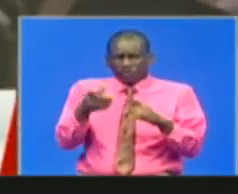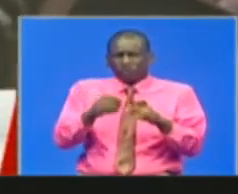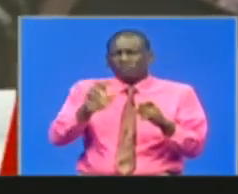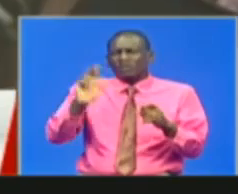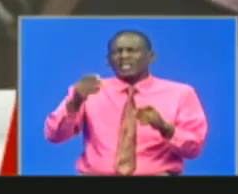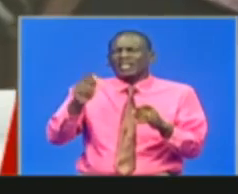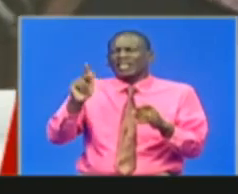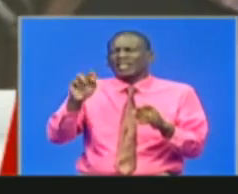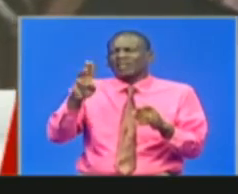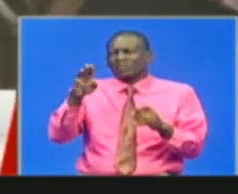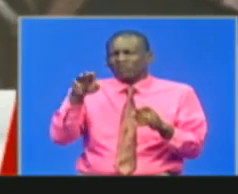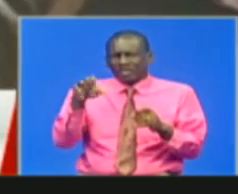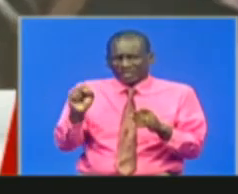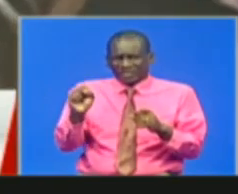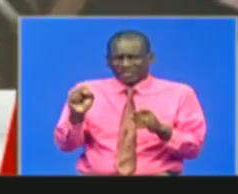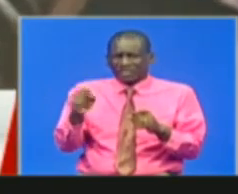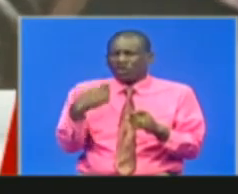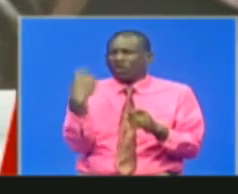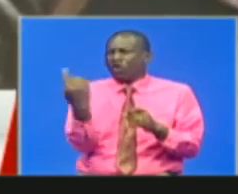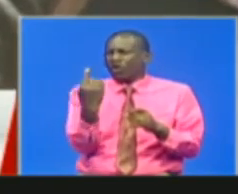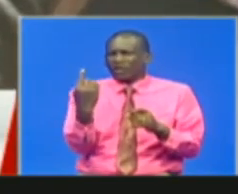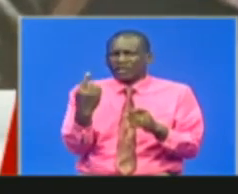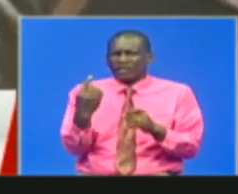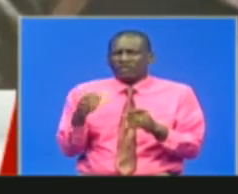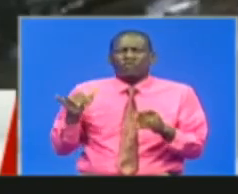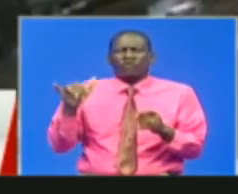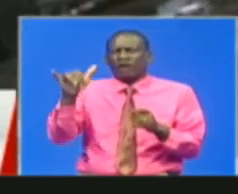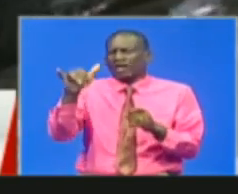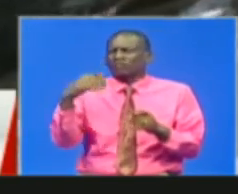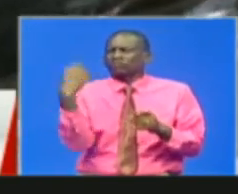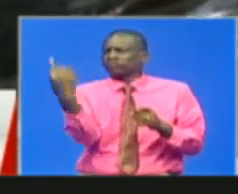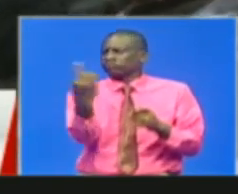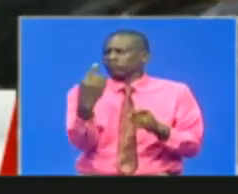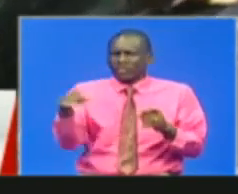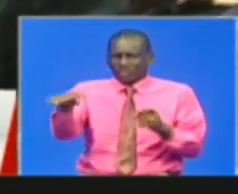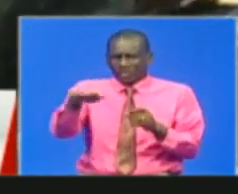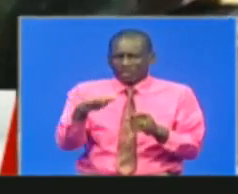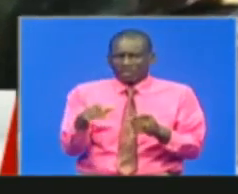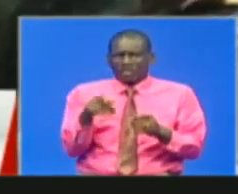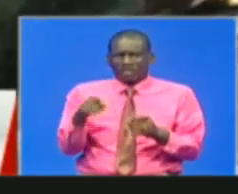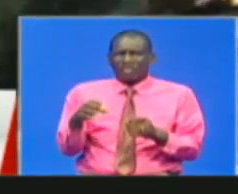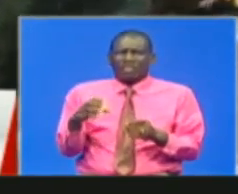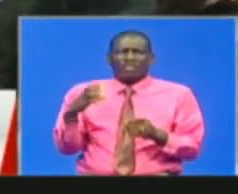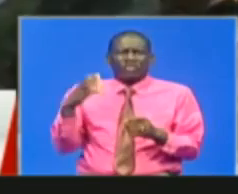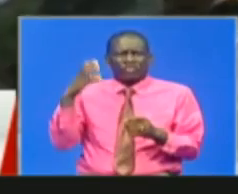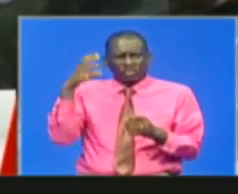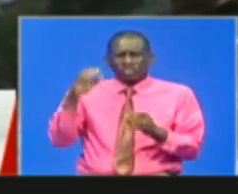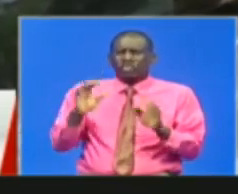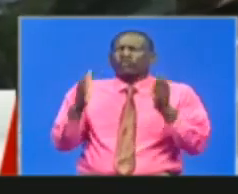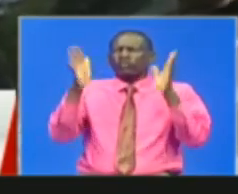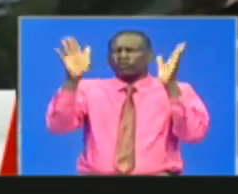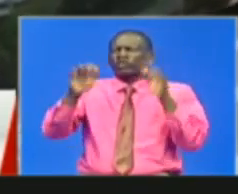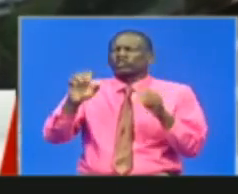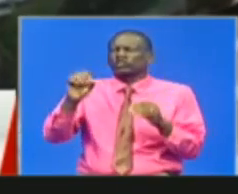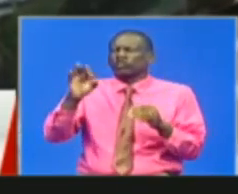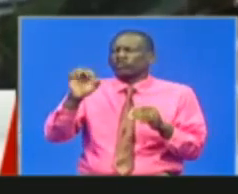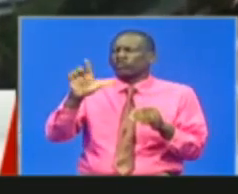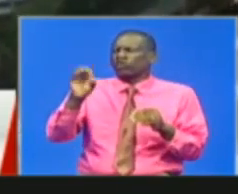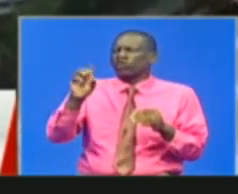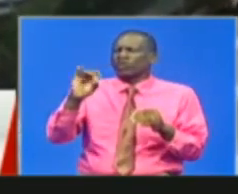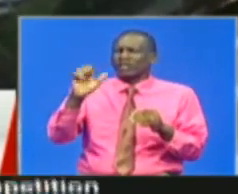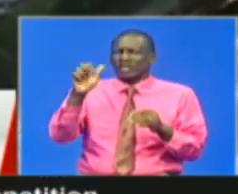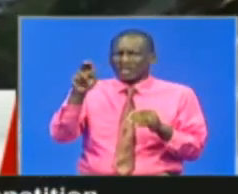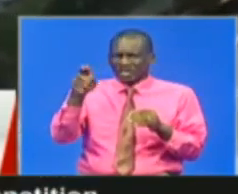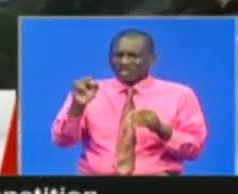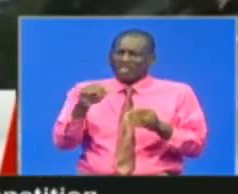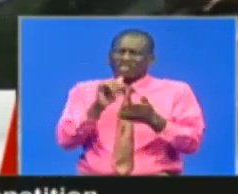Forest Research Institute located in the area. Ni ya Korenji Londiani, forest ya Londiani. Ndio inakuja kuangalia